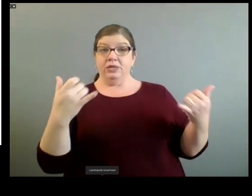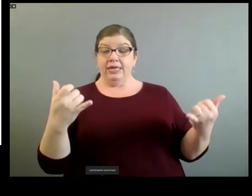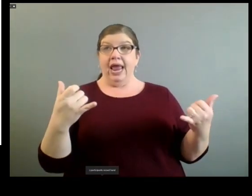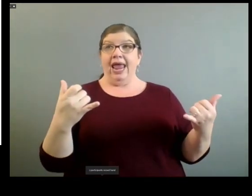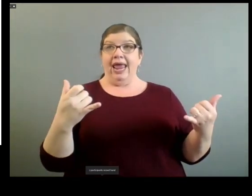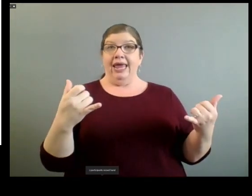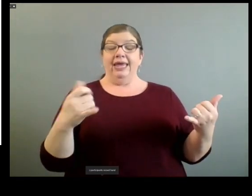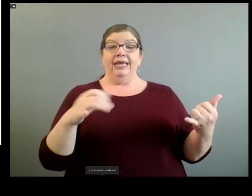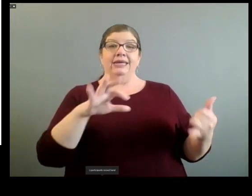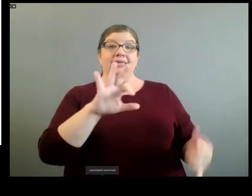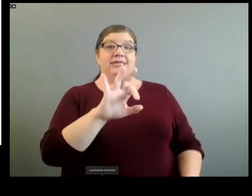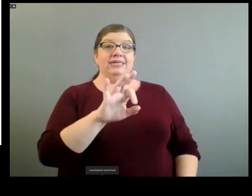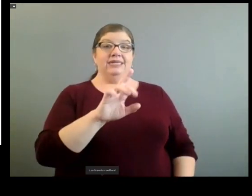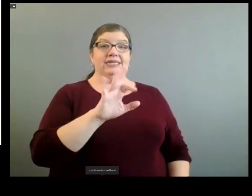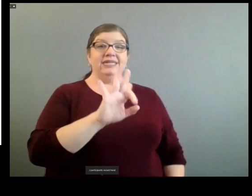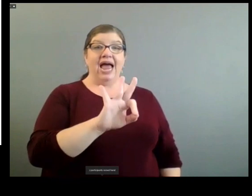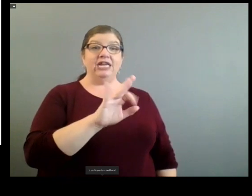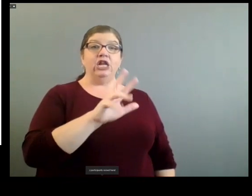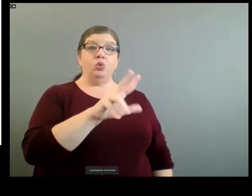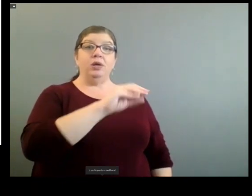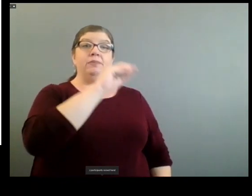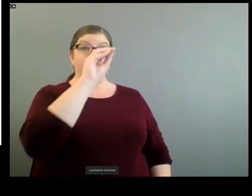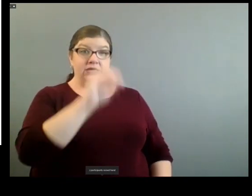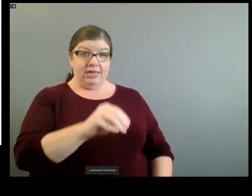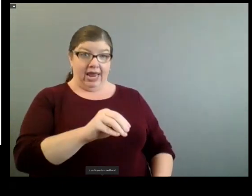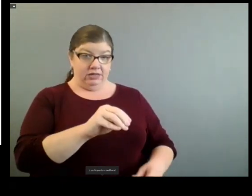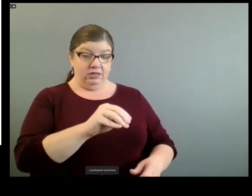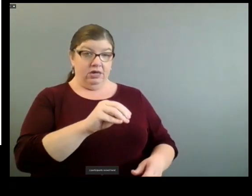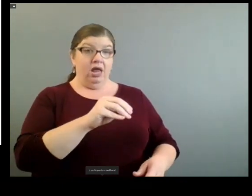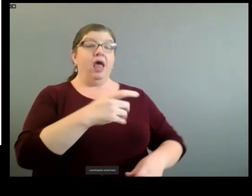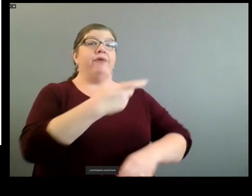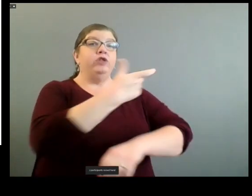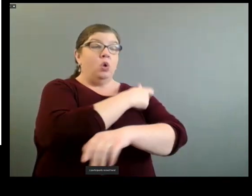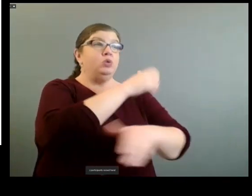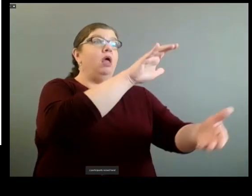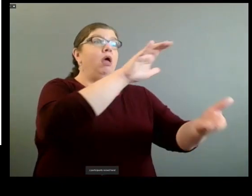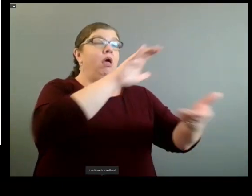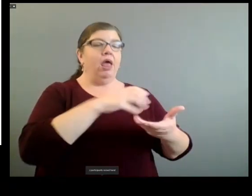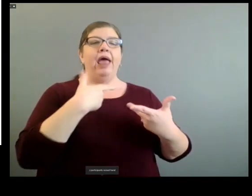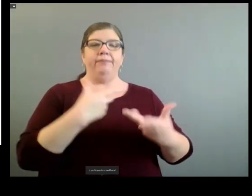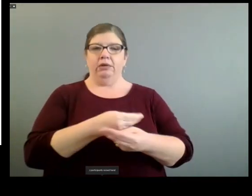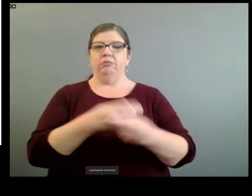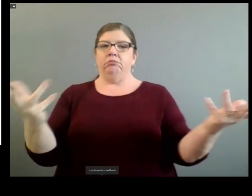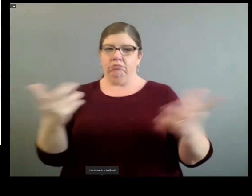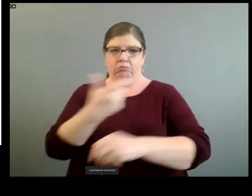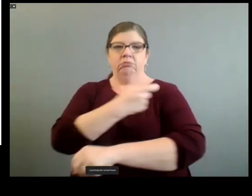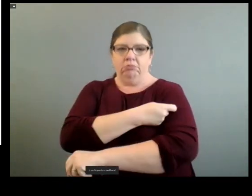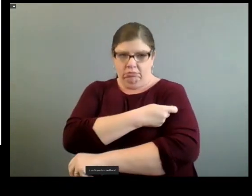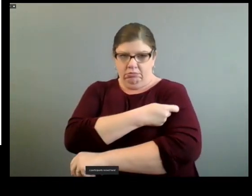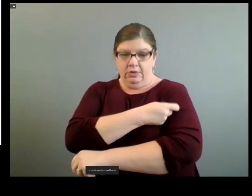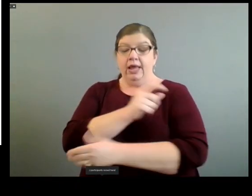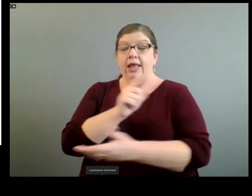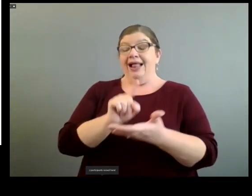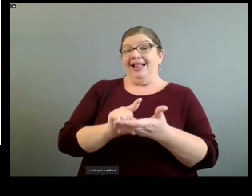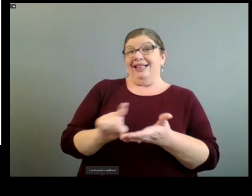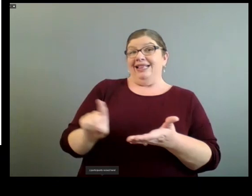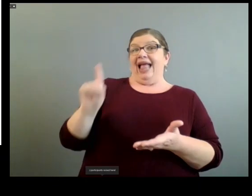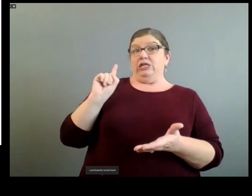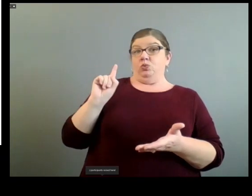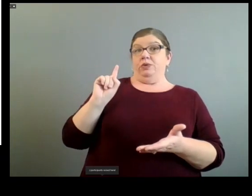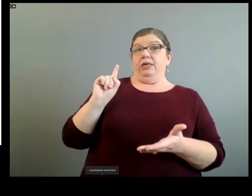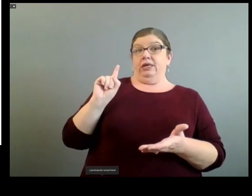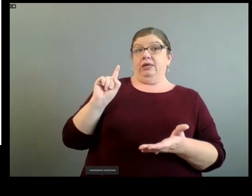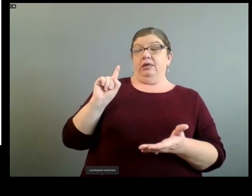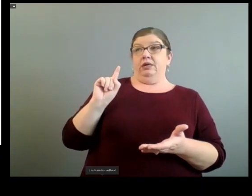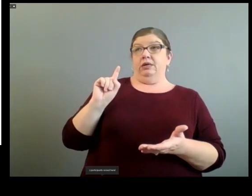at 93% doses administered. Please note that last week, when we presented